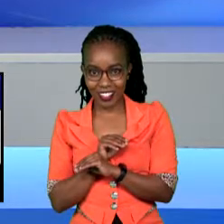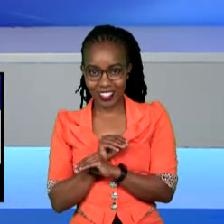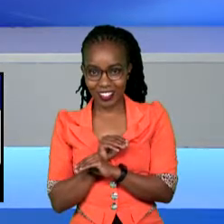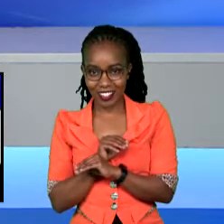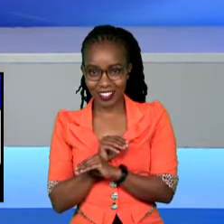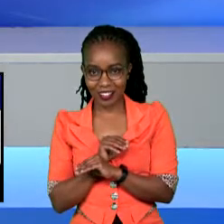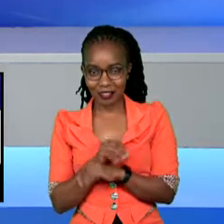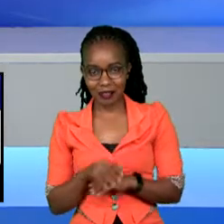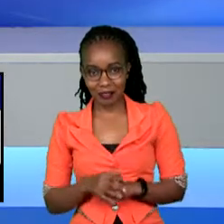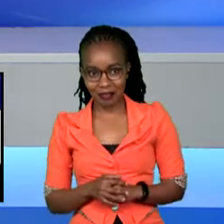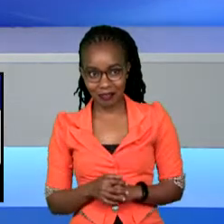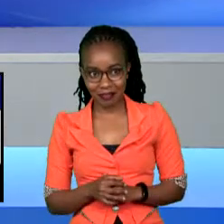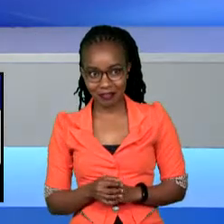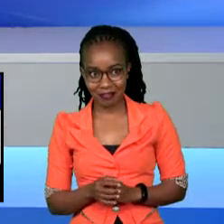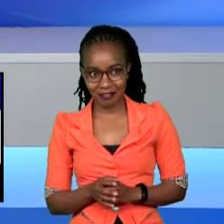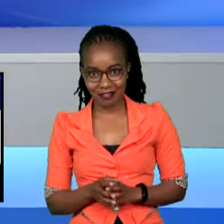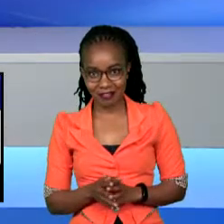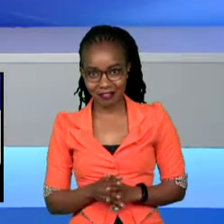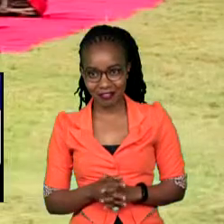Limuki with more.